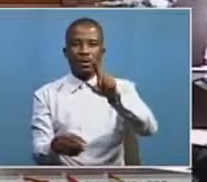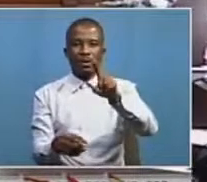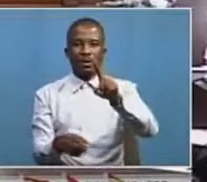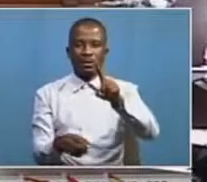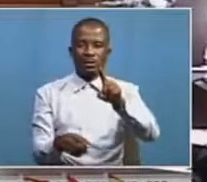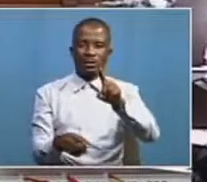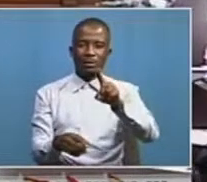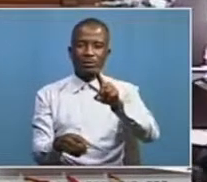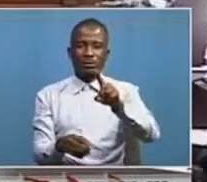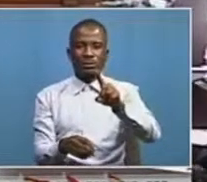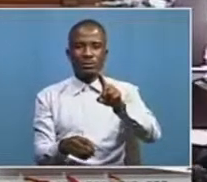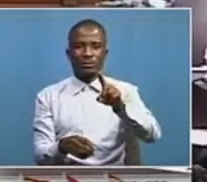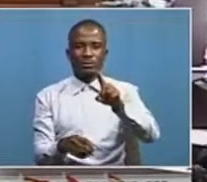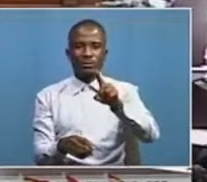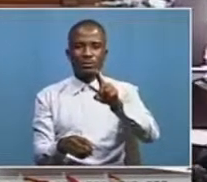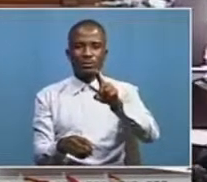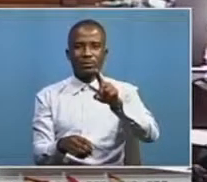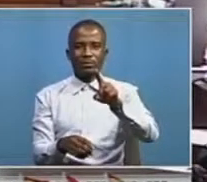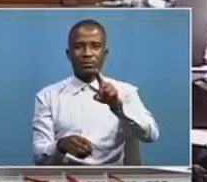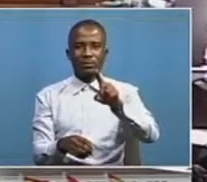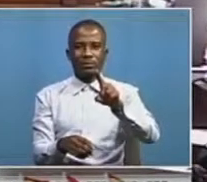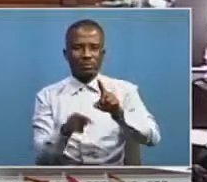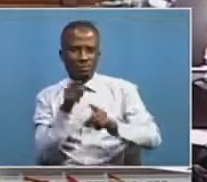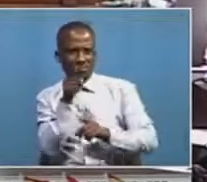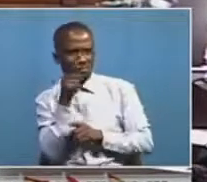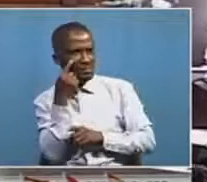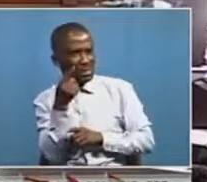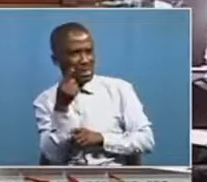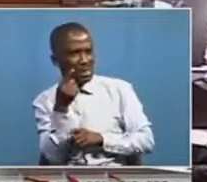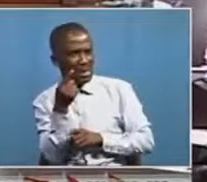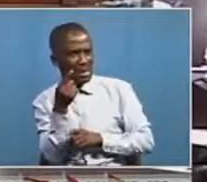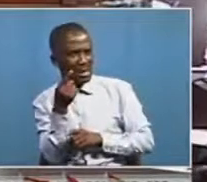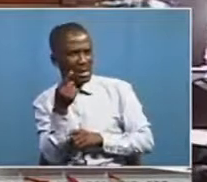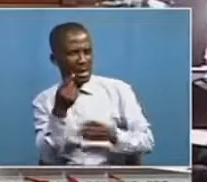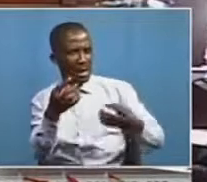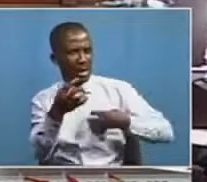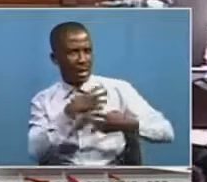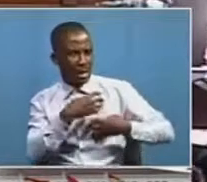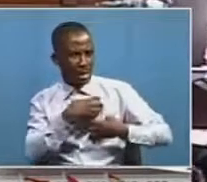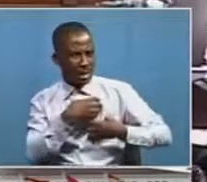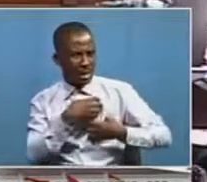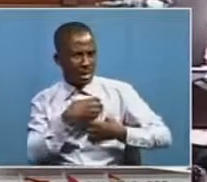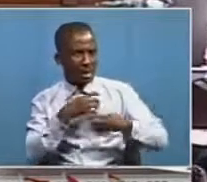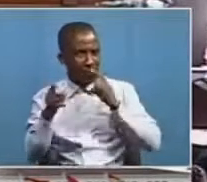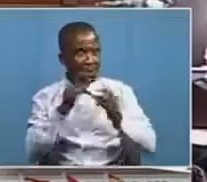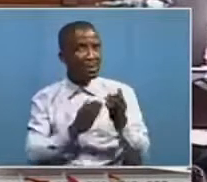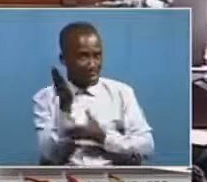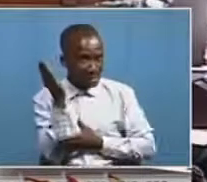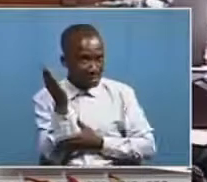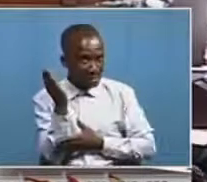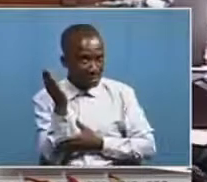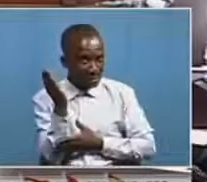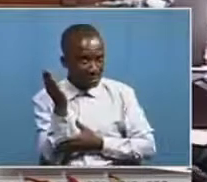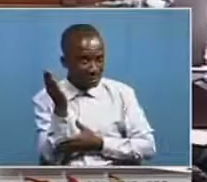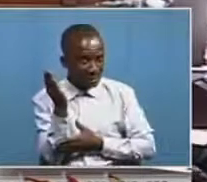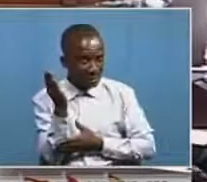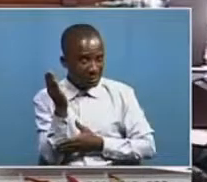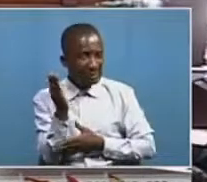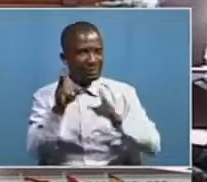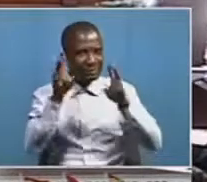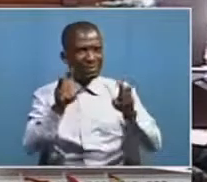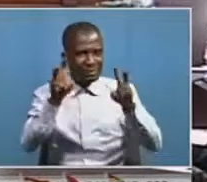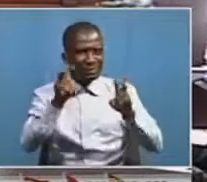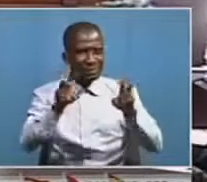action. The first issue is whether or not the petition discloses a reasonable course of action. Though this issue was raised